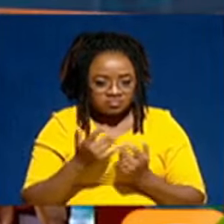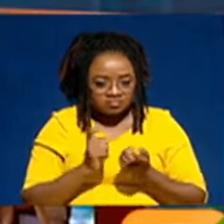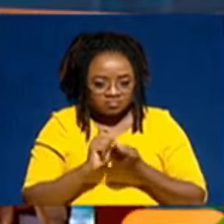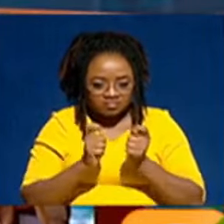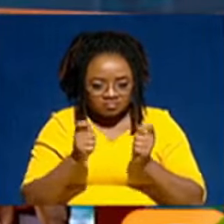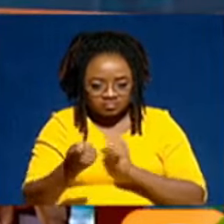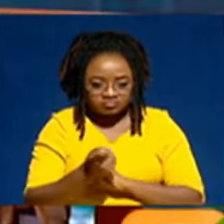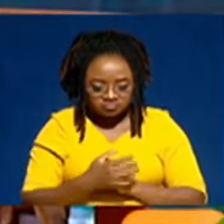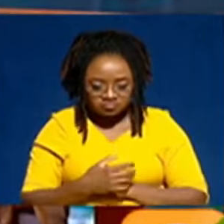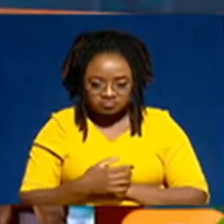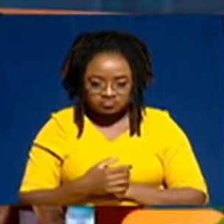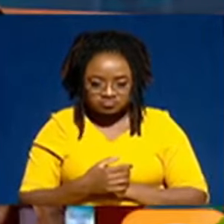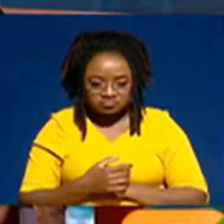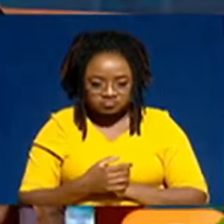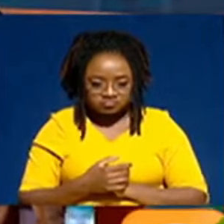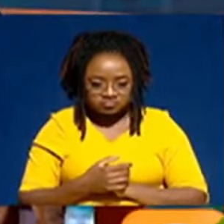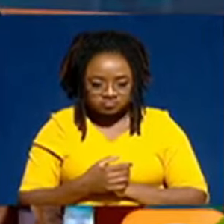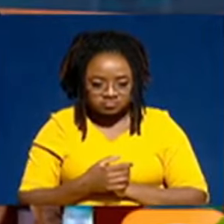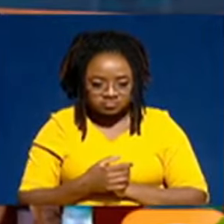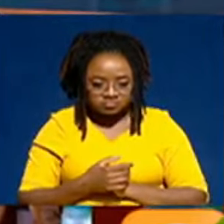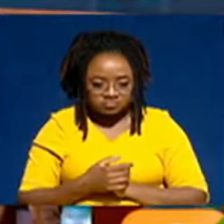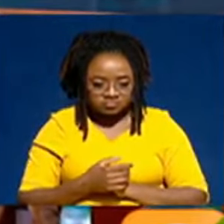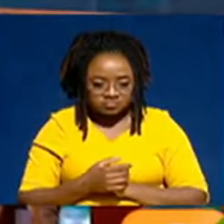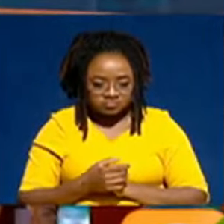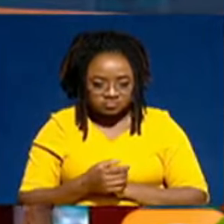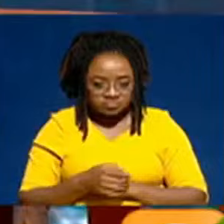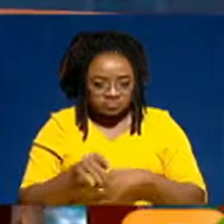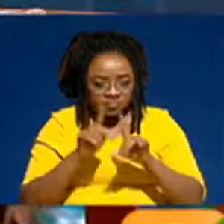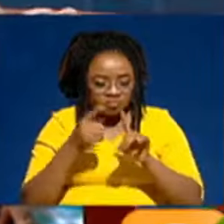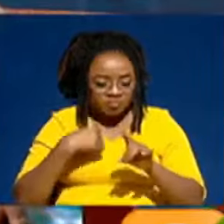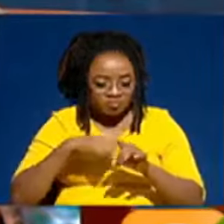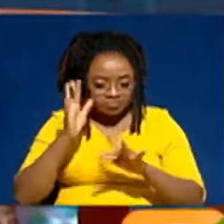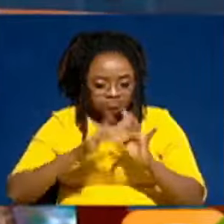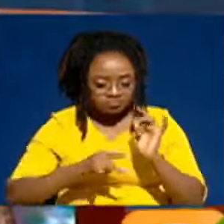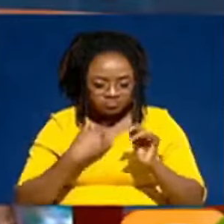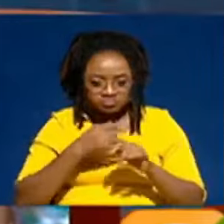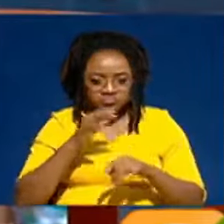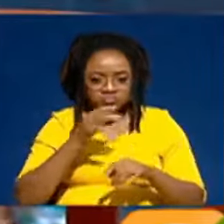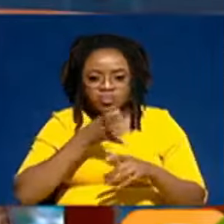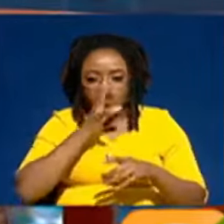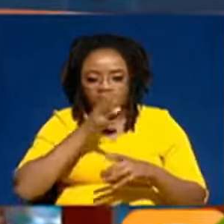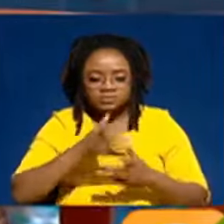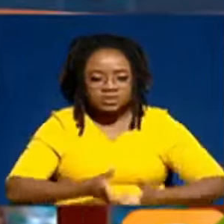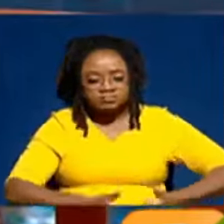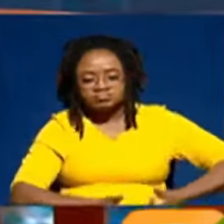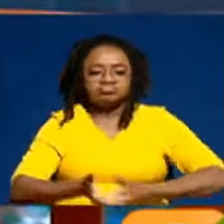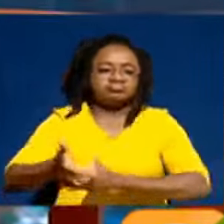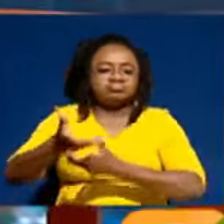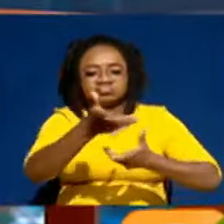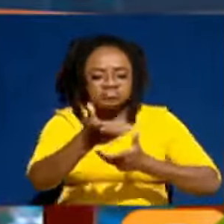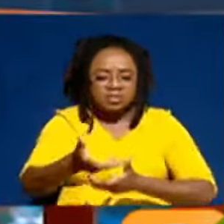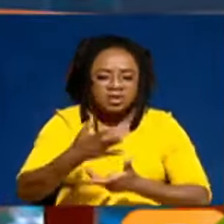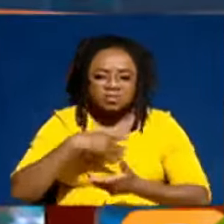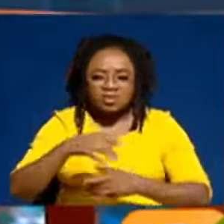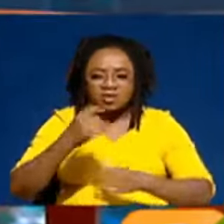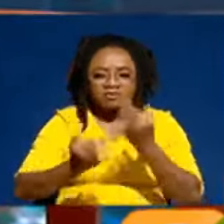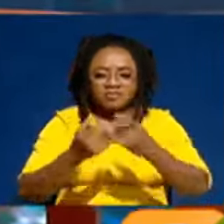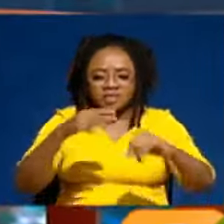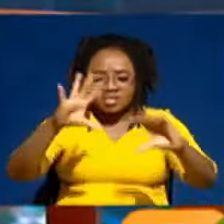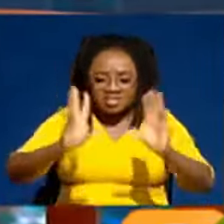right? There's a fire. We can't even put off simple fires. You know, when we have some